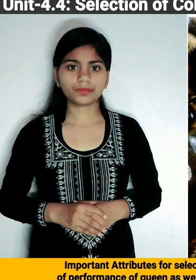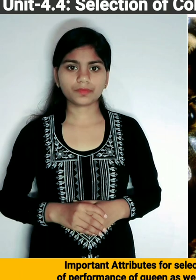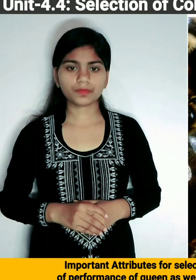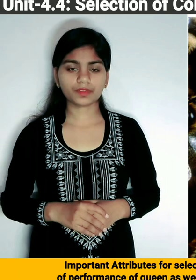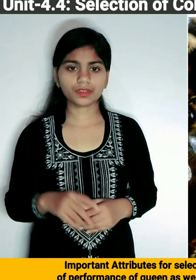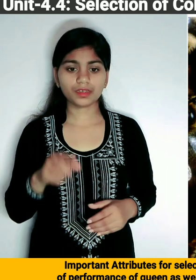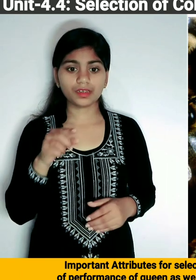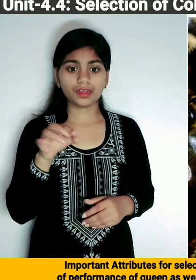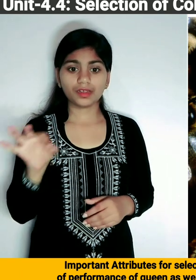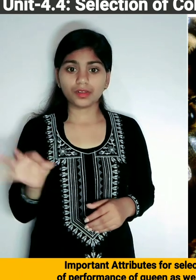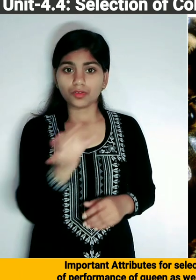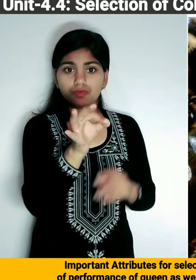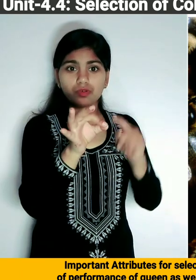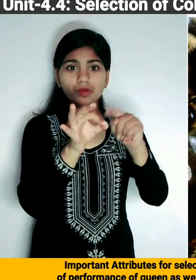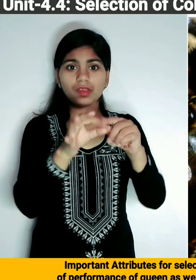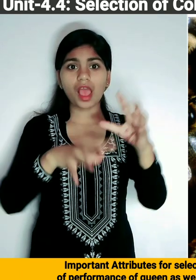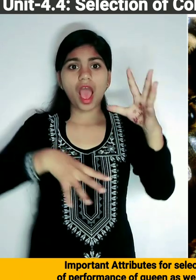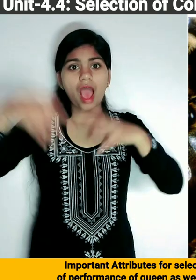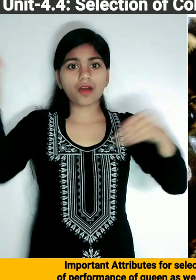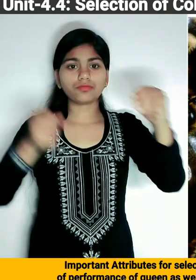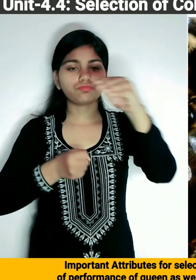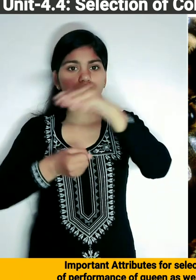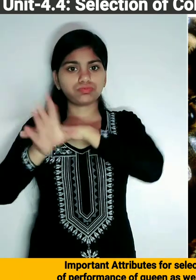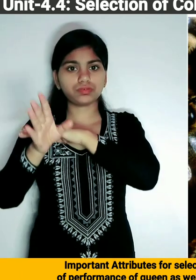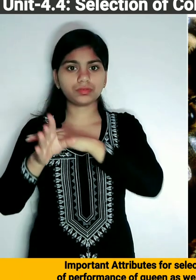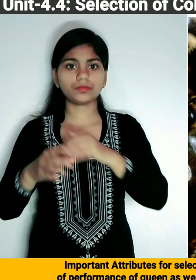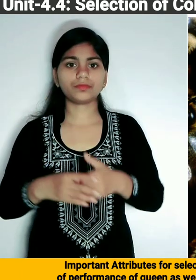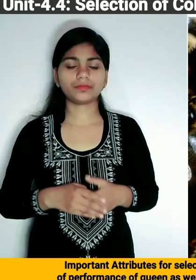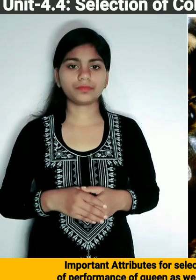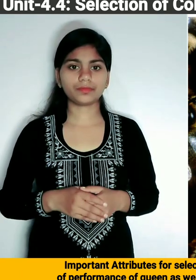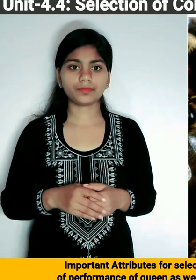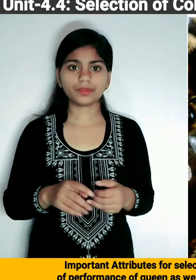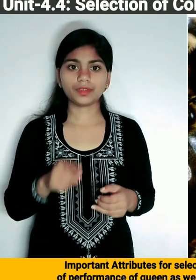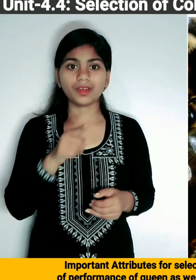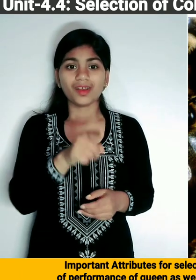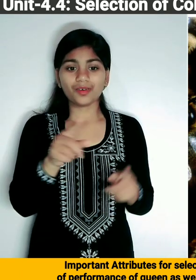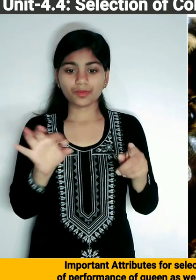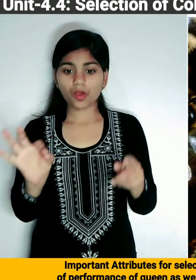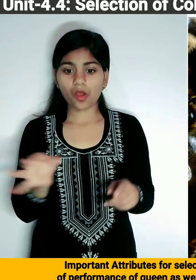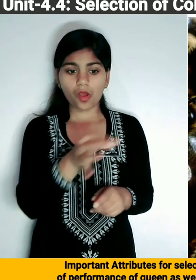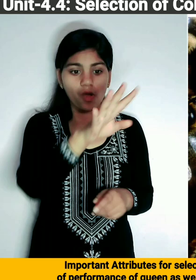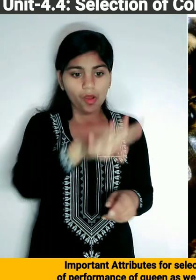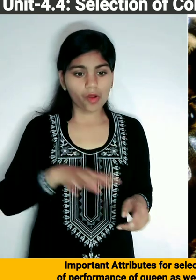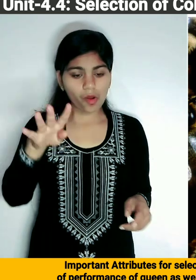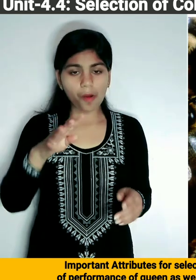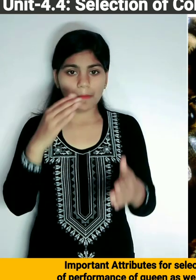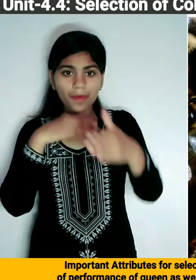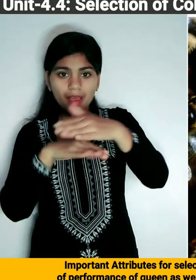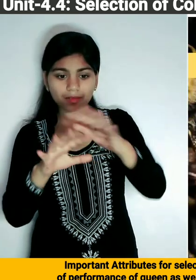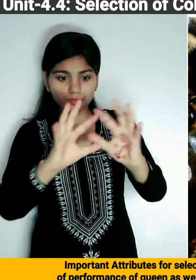least swarming tendency, gentleness, quietness on the comb,